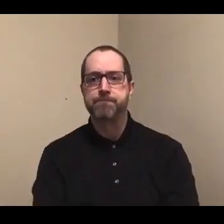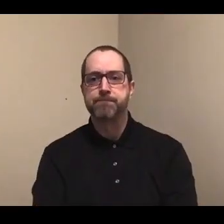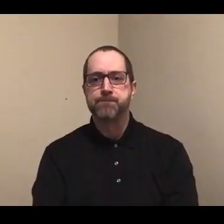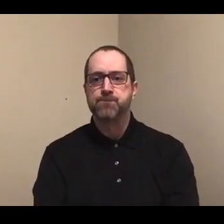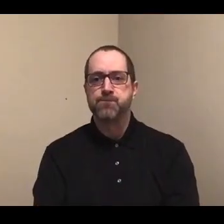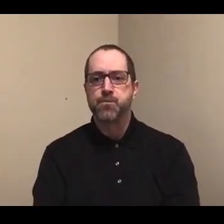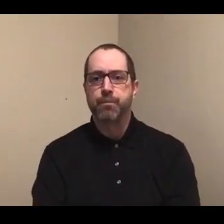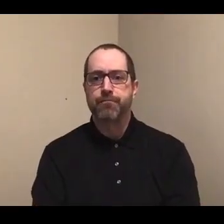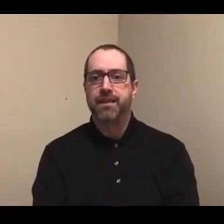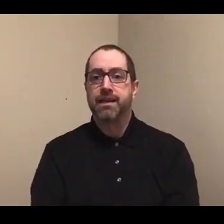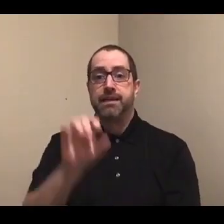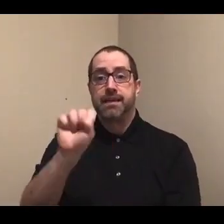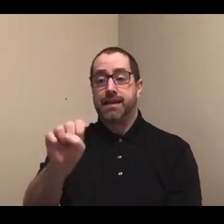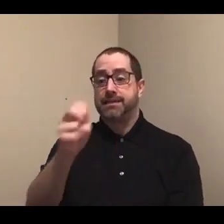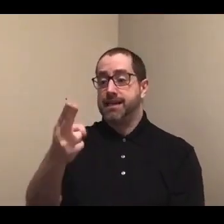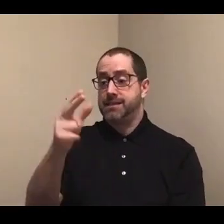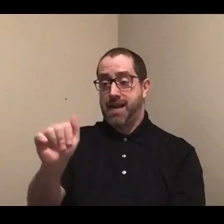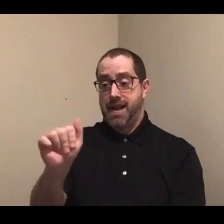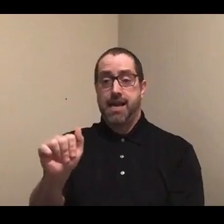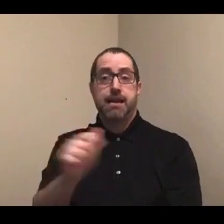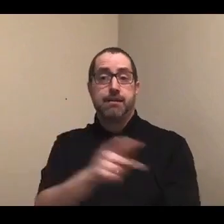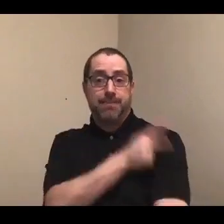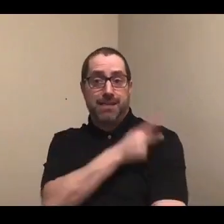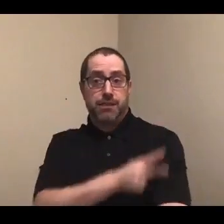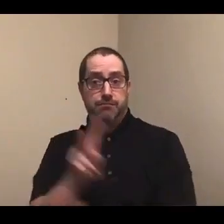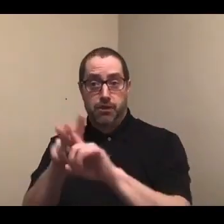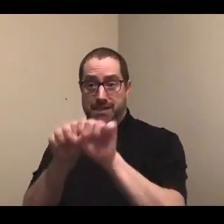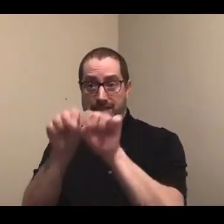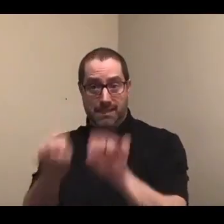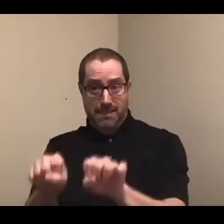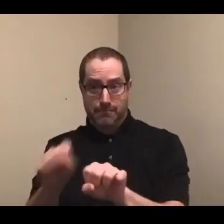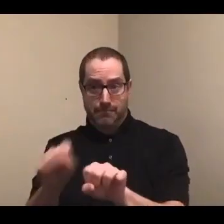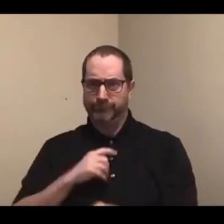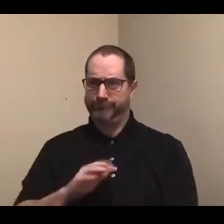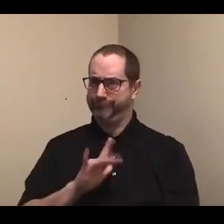The SHA patient booking system has a number of benefits.